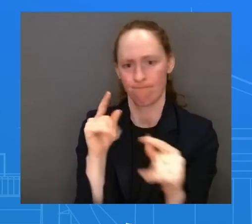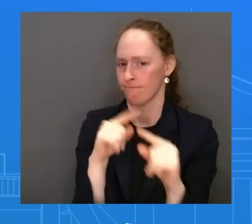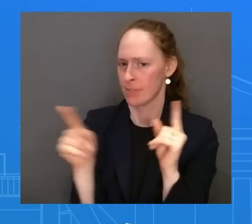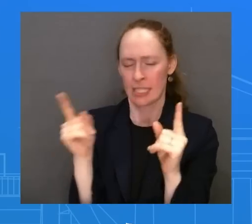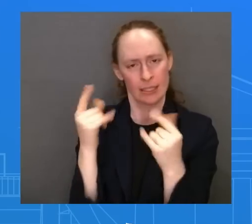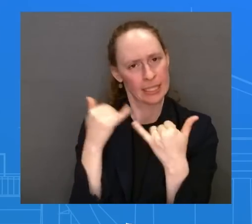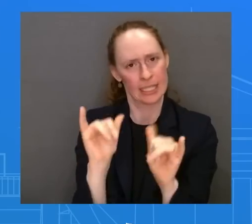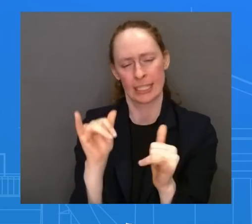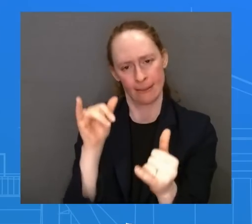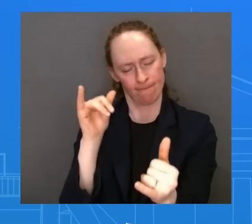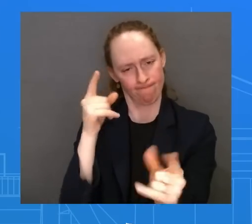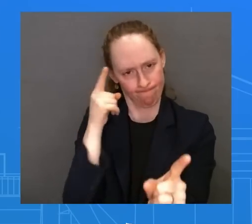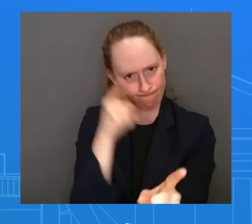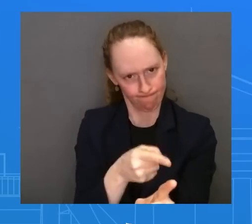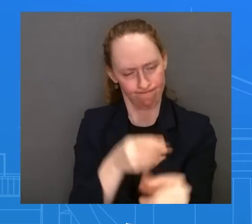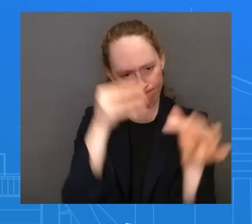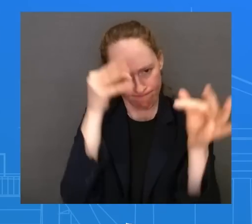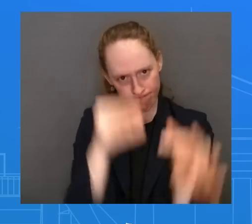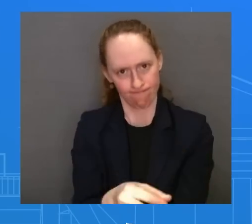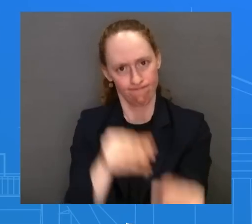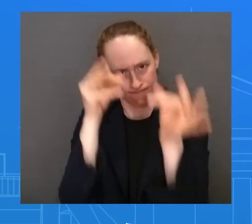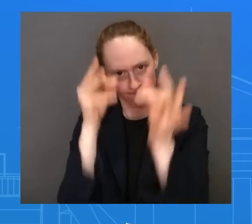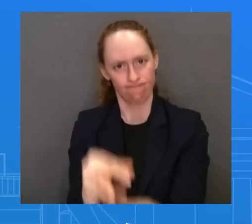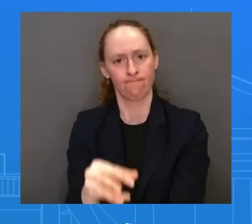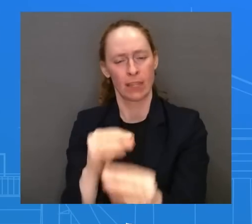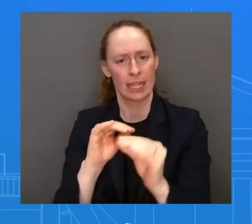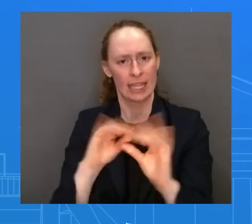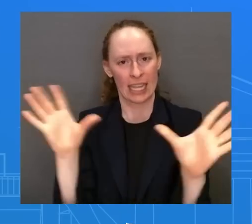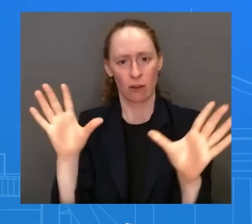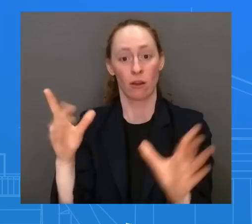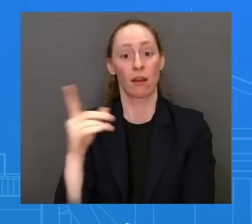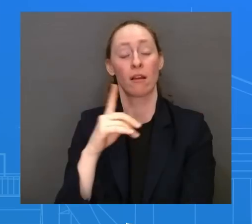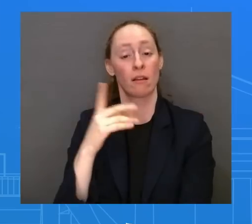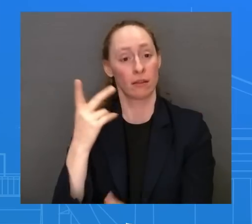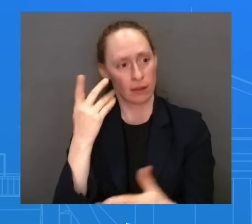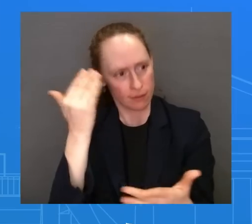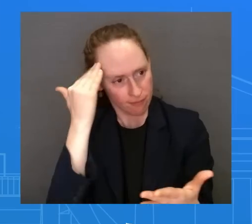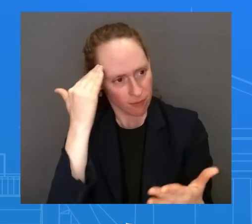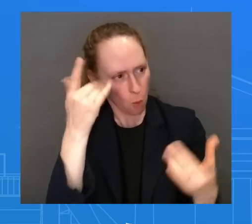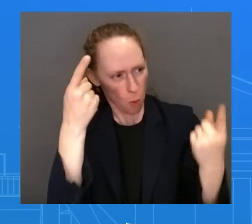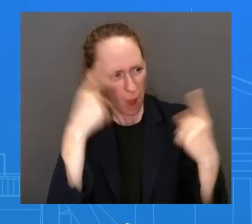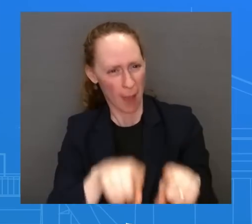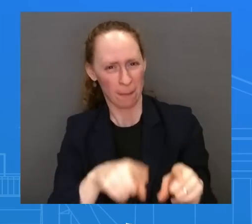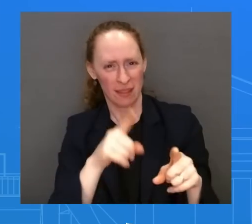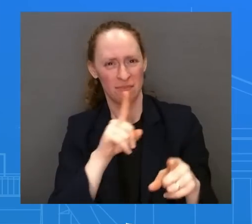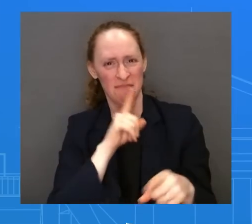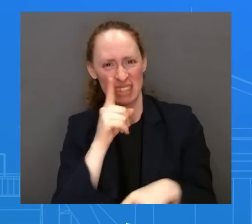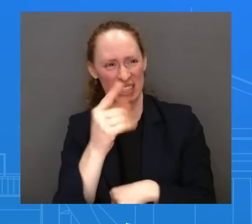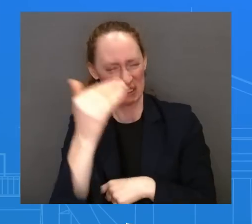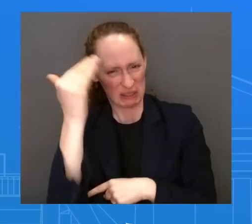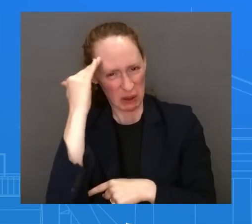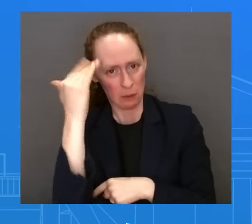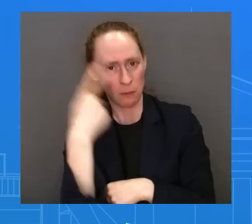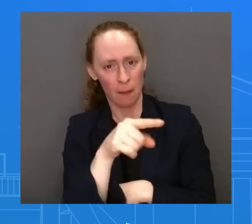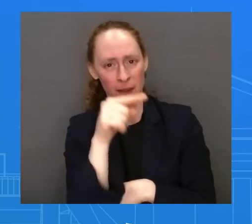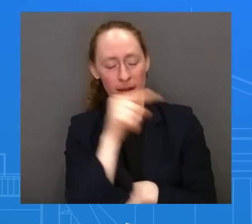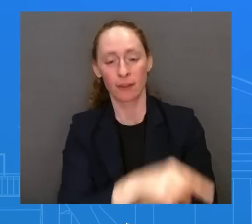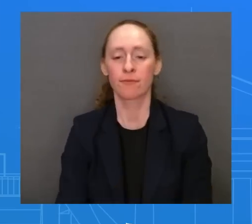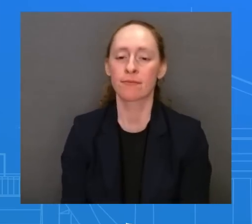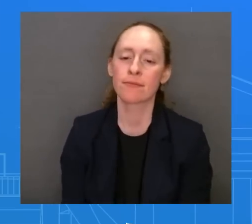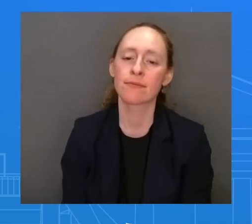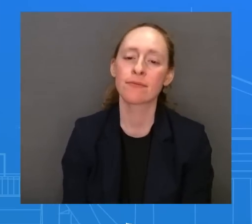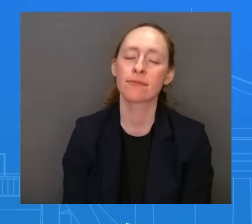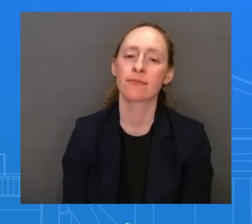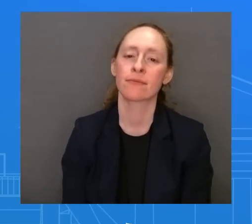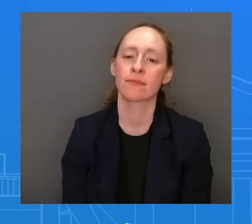facts on the ground he focused keenly on the need for proper planning in fact President Biden directed his top National Security leaders to begin